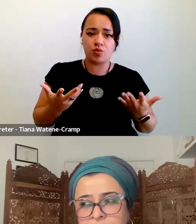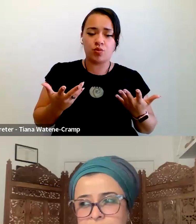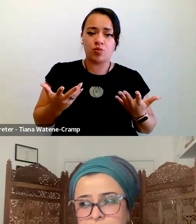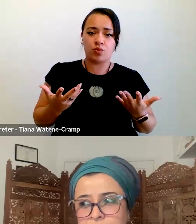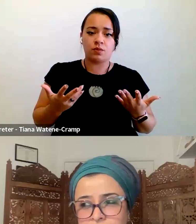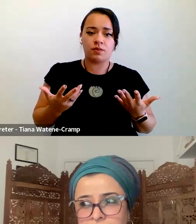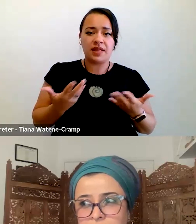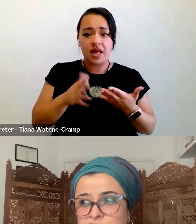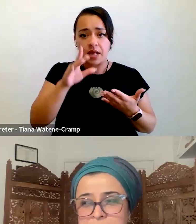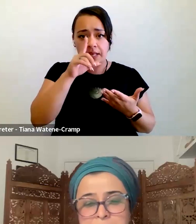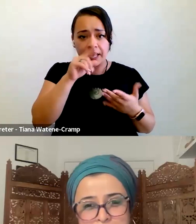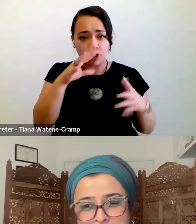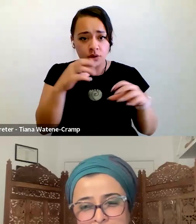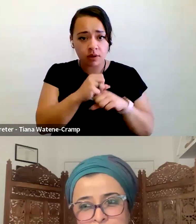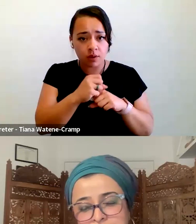do it in a minute?